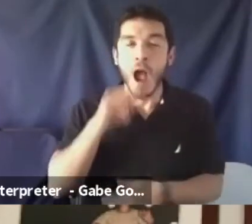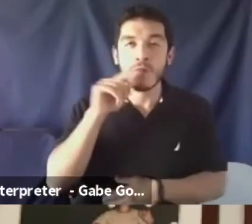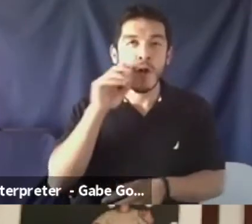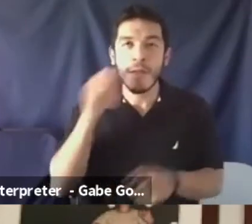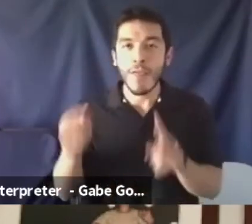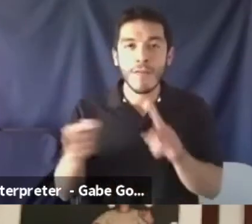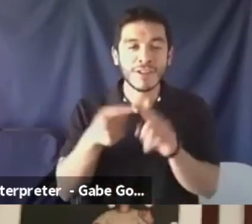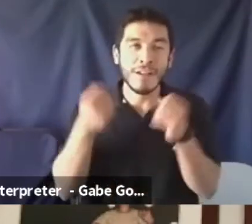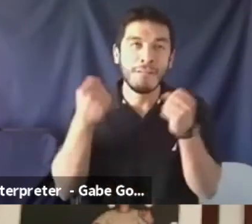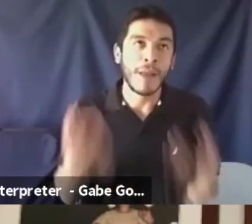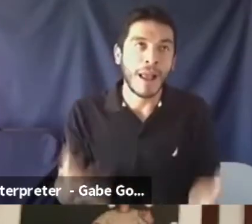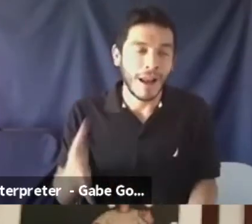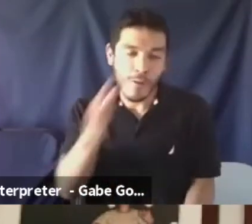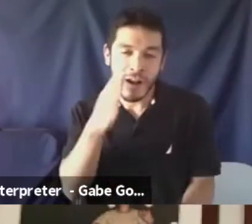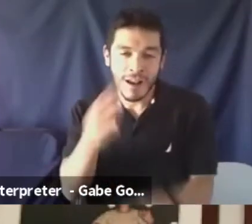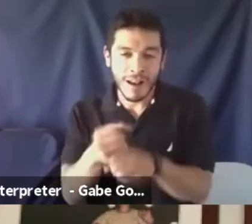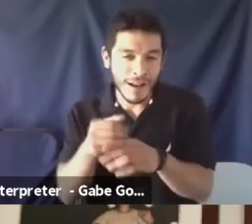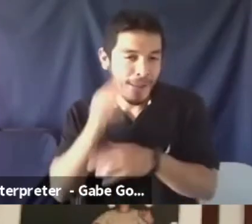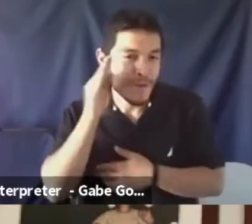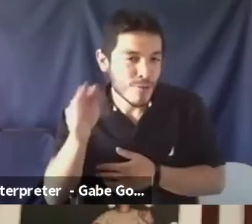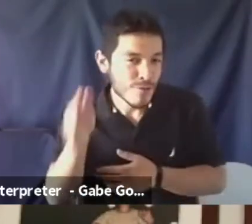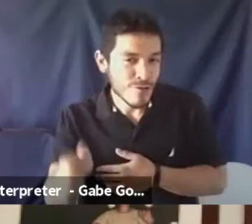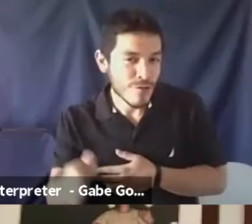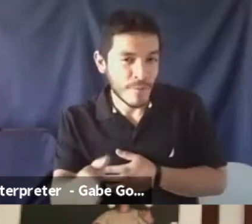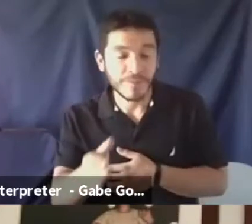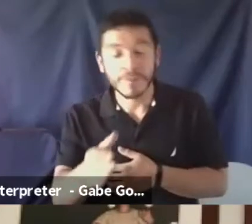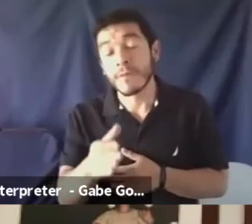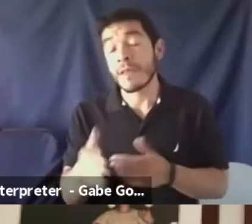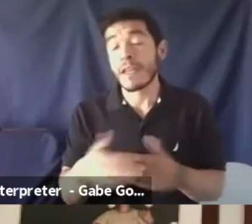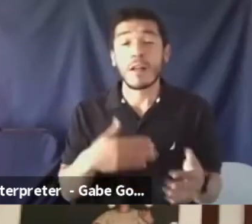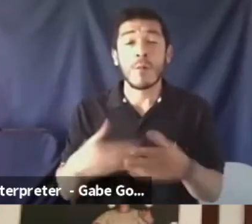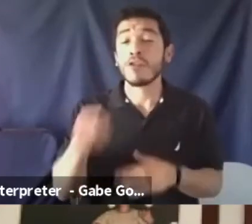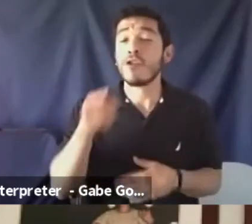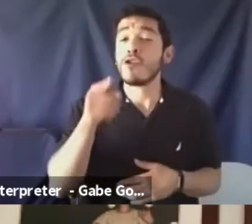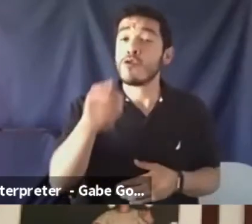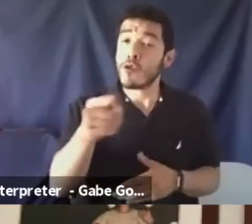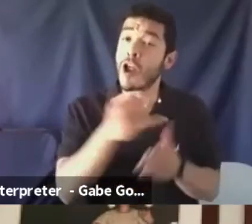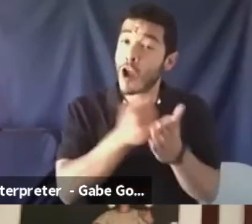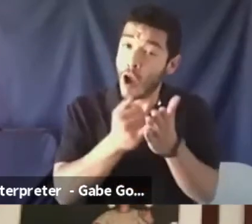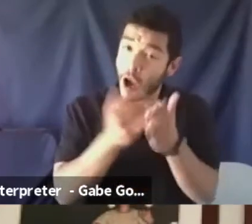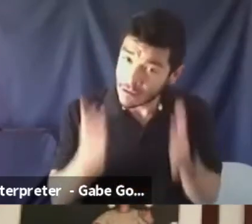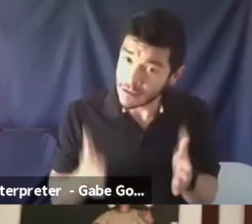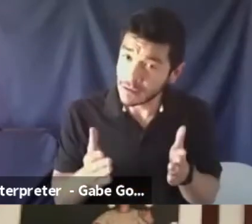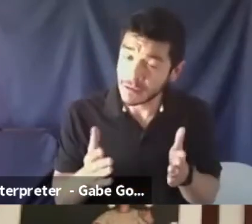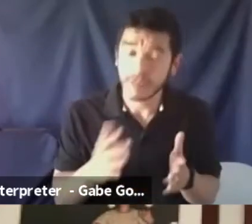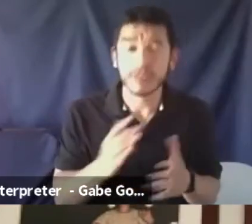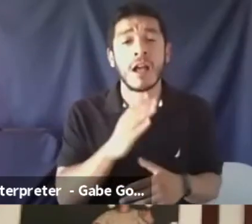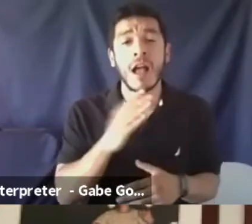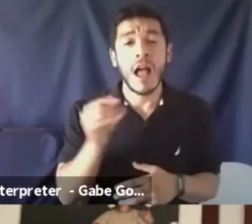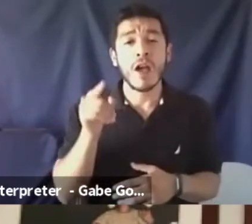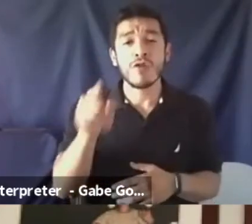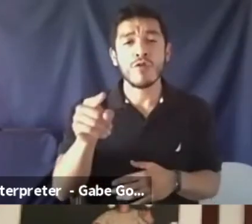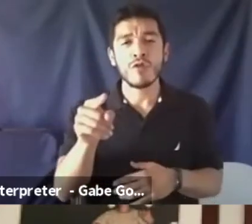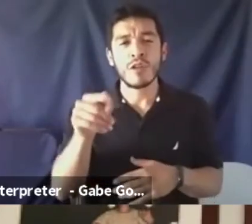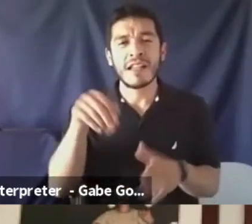And, you know, you're an artist, and, you know, have been, you know, deeply steeped